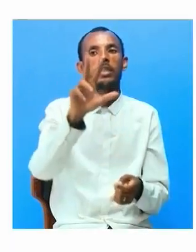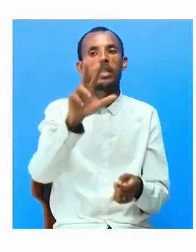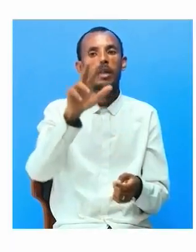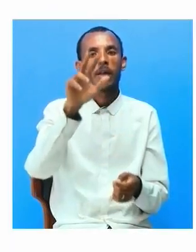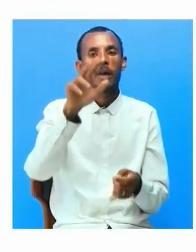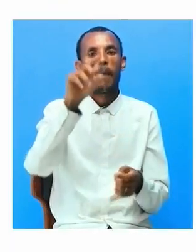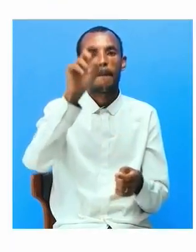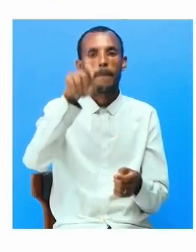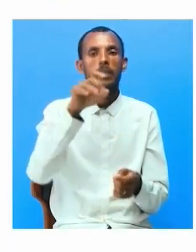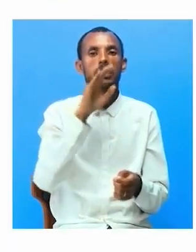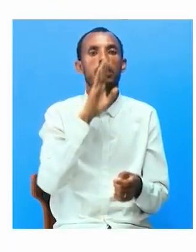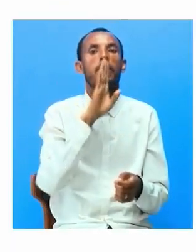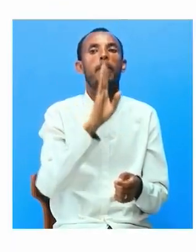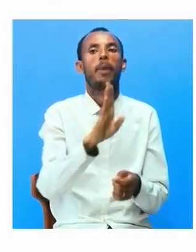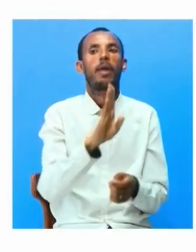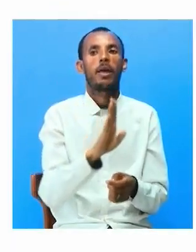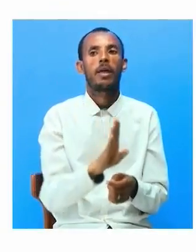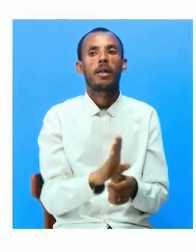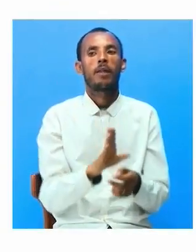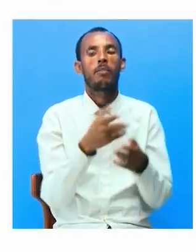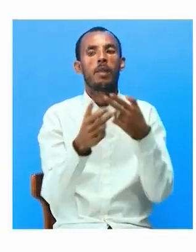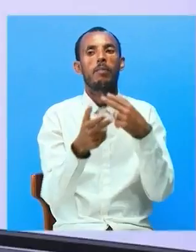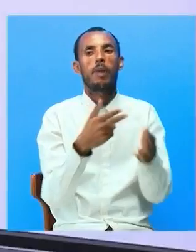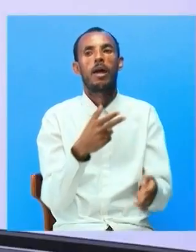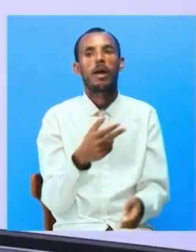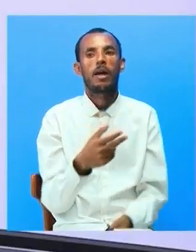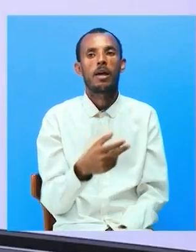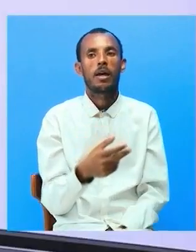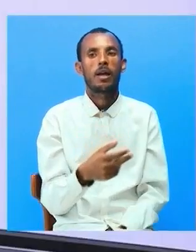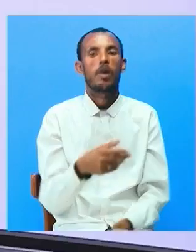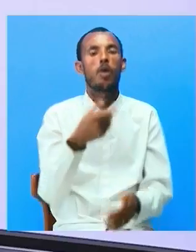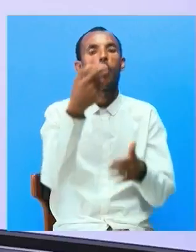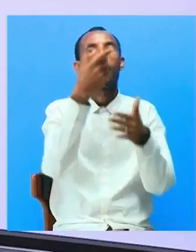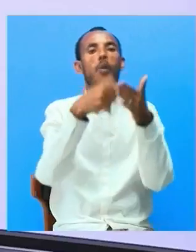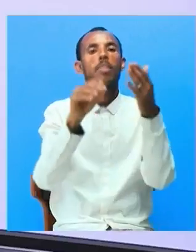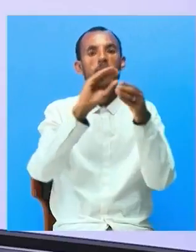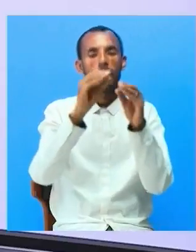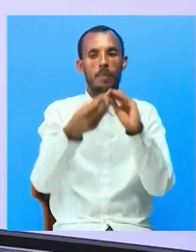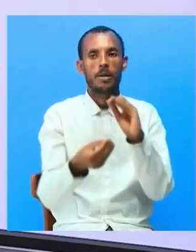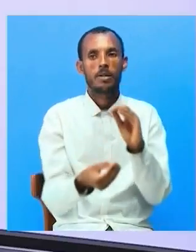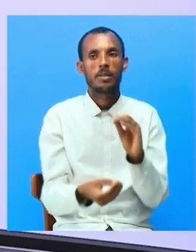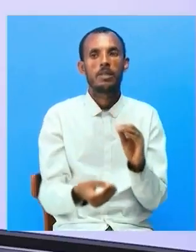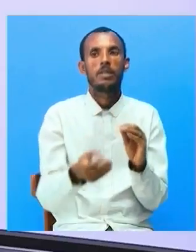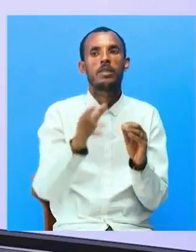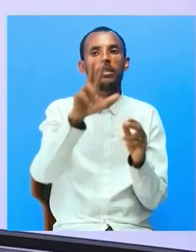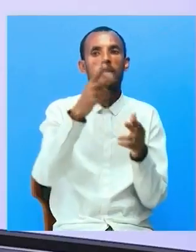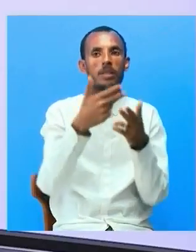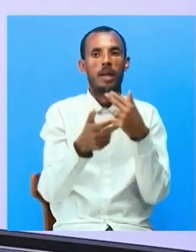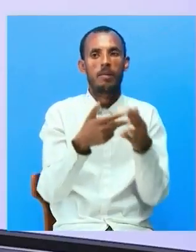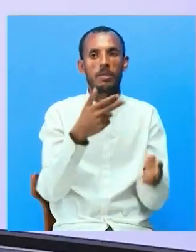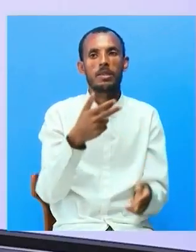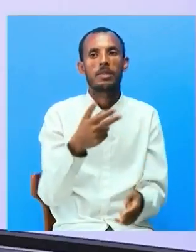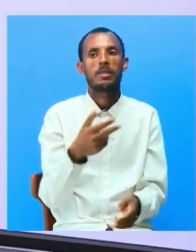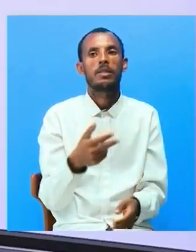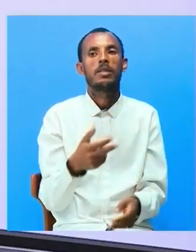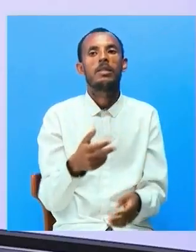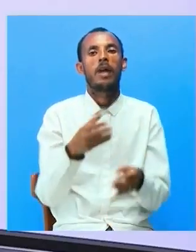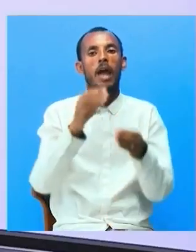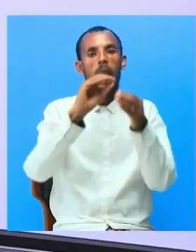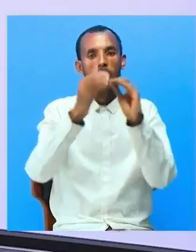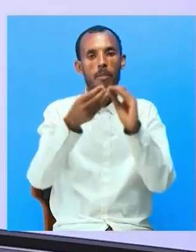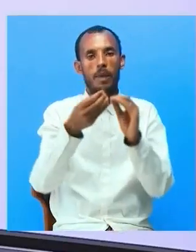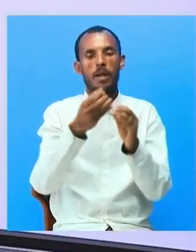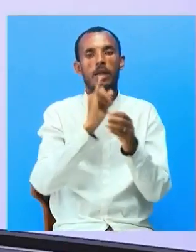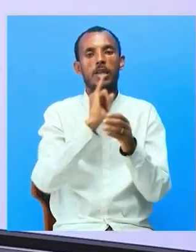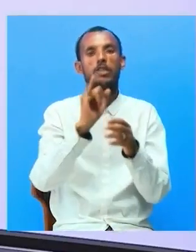3 must be multiplied by what number? So 3 times this, the